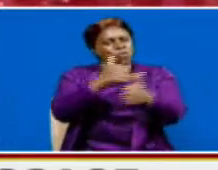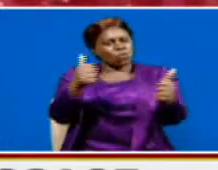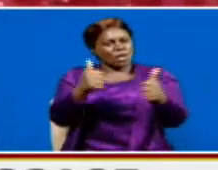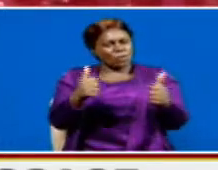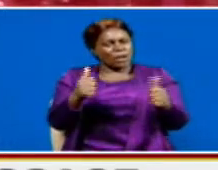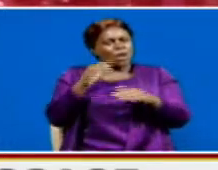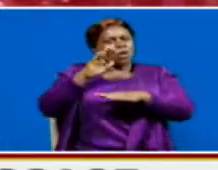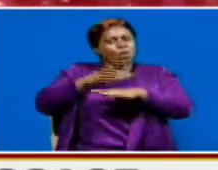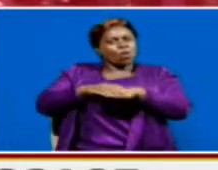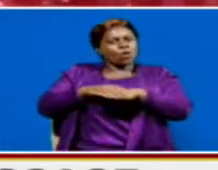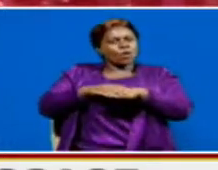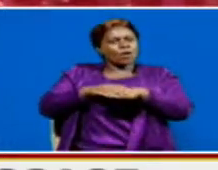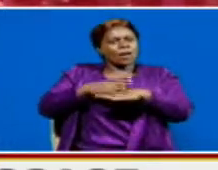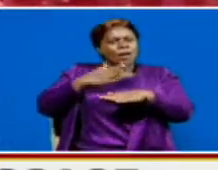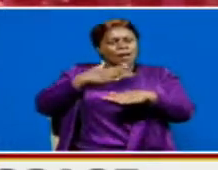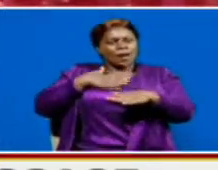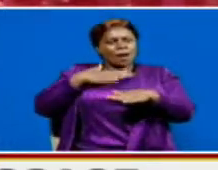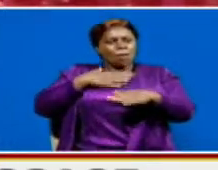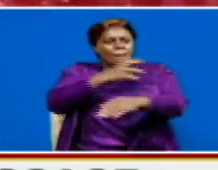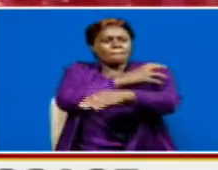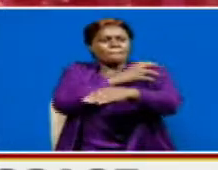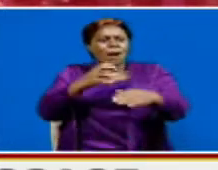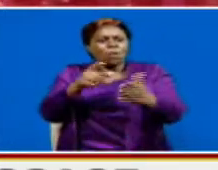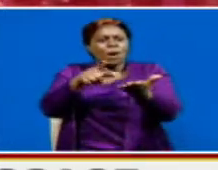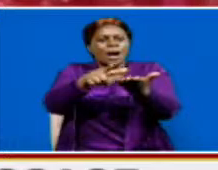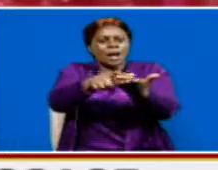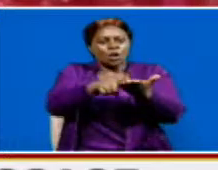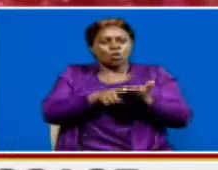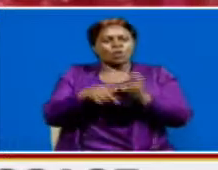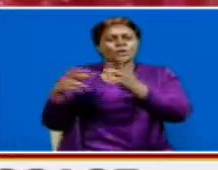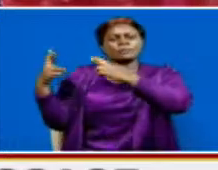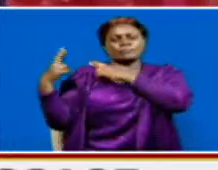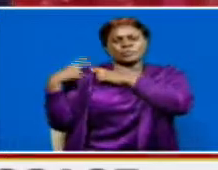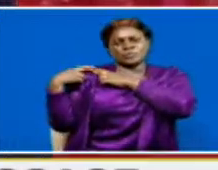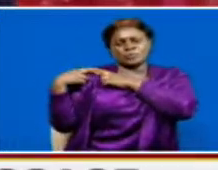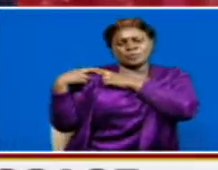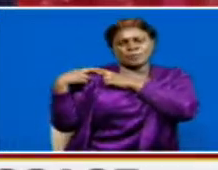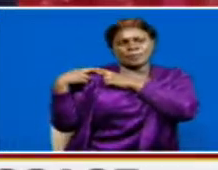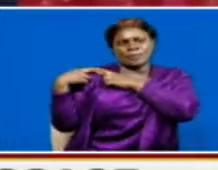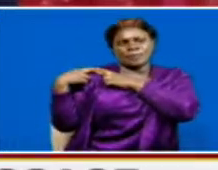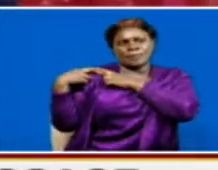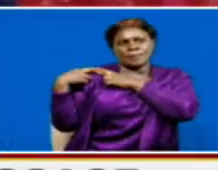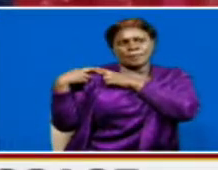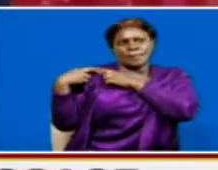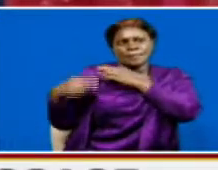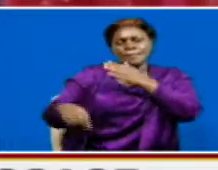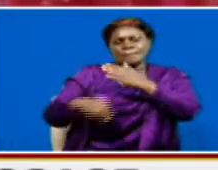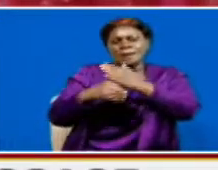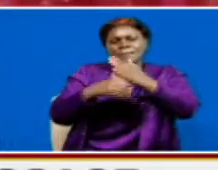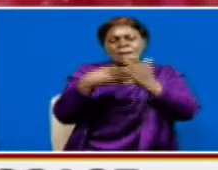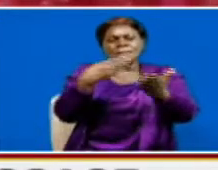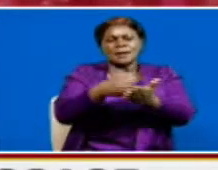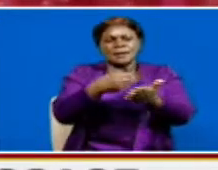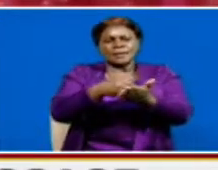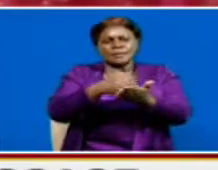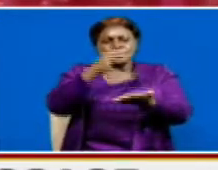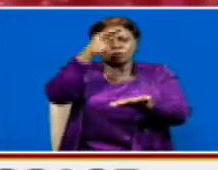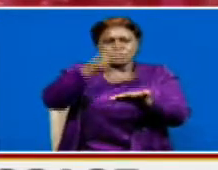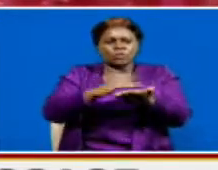with regard to our sovereign debt obligations. Inflation has reduced